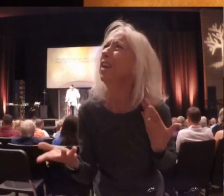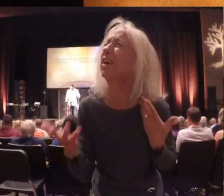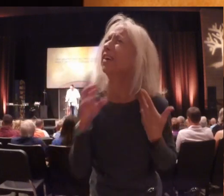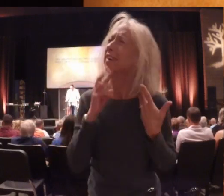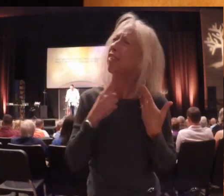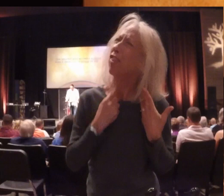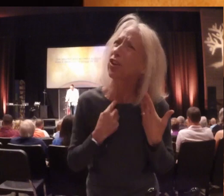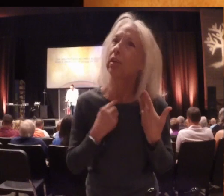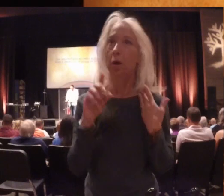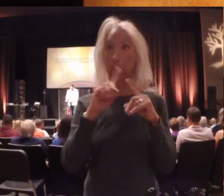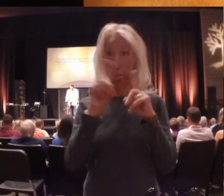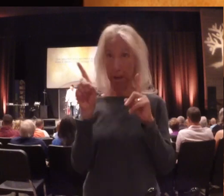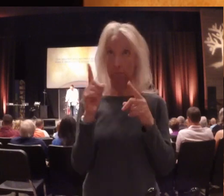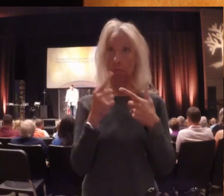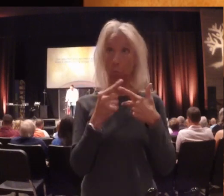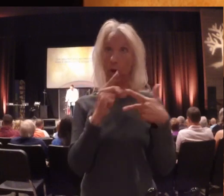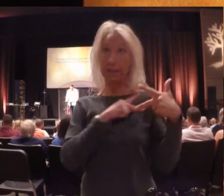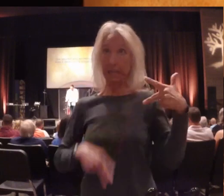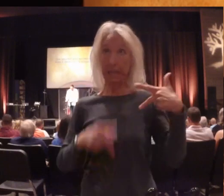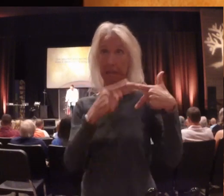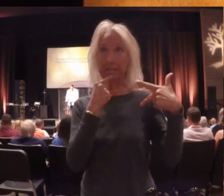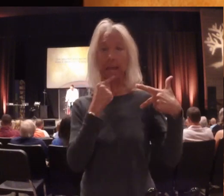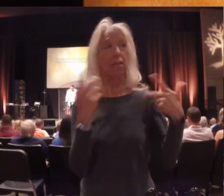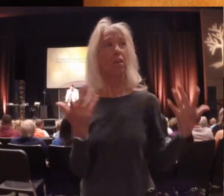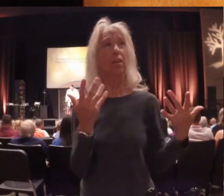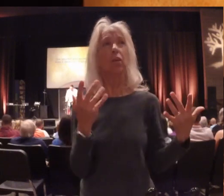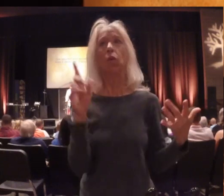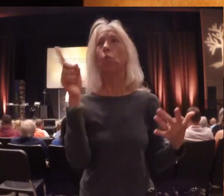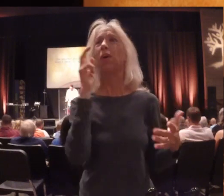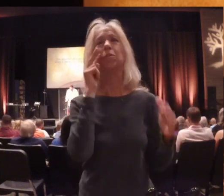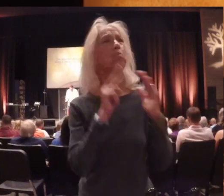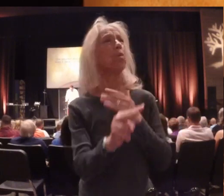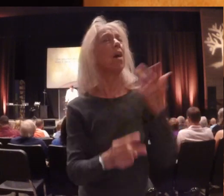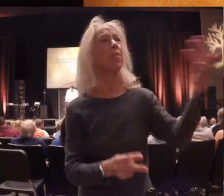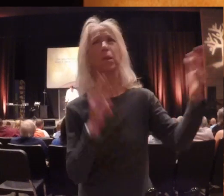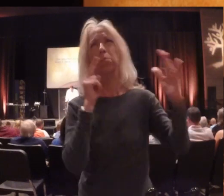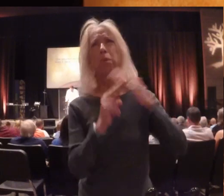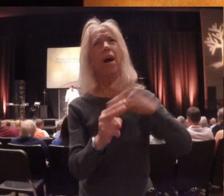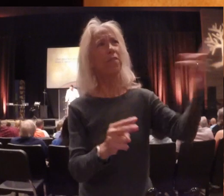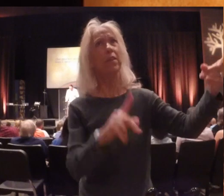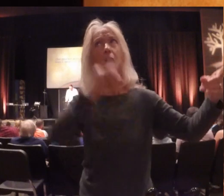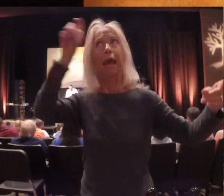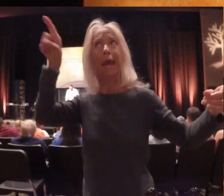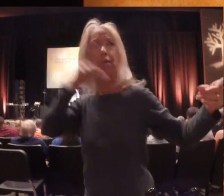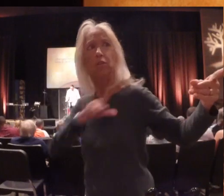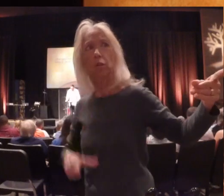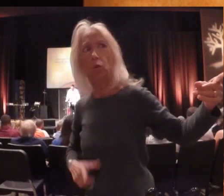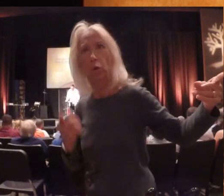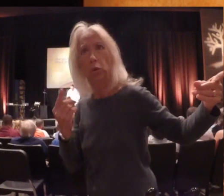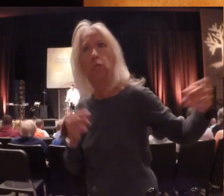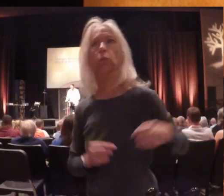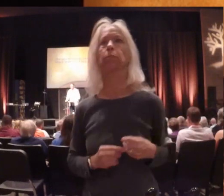but Jehoshaphat said, is there no prophet for the Lord here that we may inquire of the Lord by him? So one of the servants of the king of